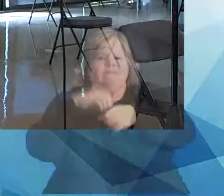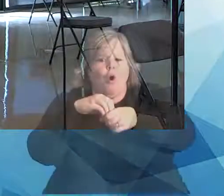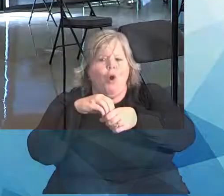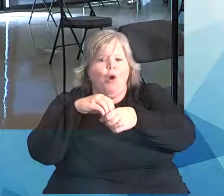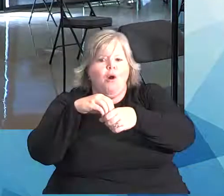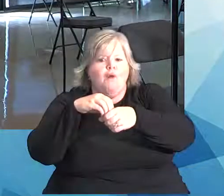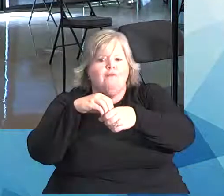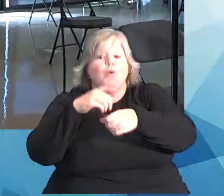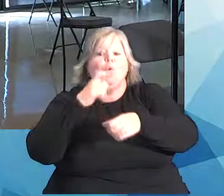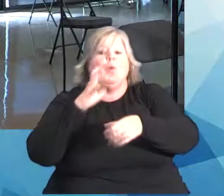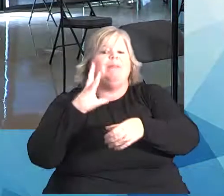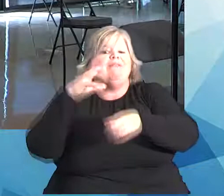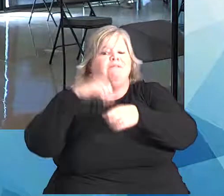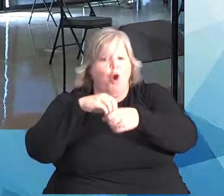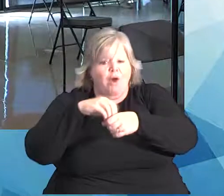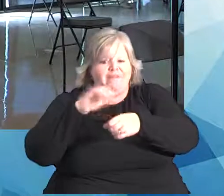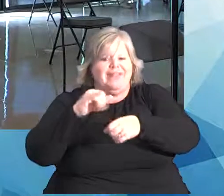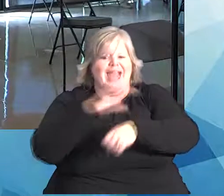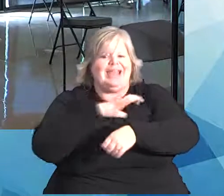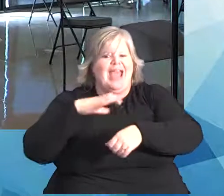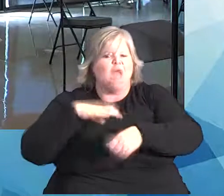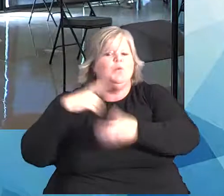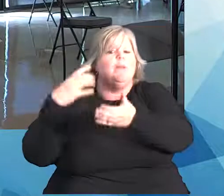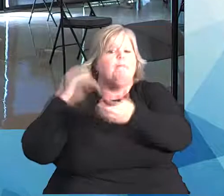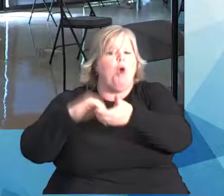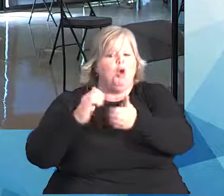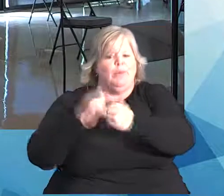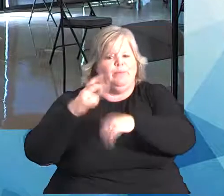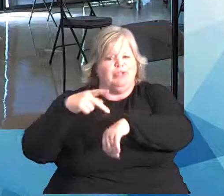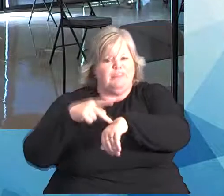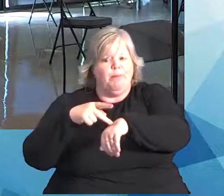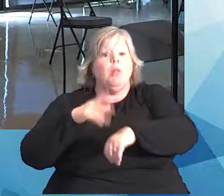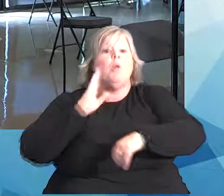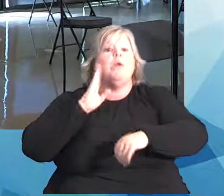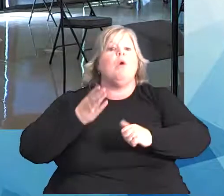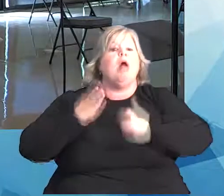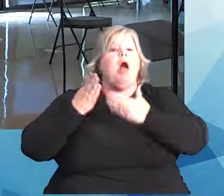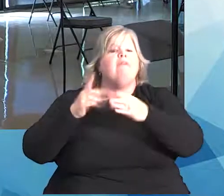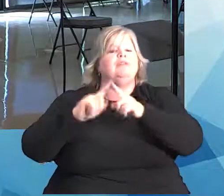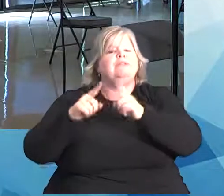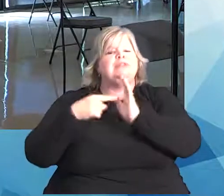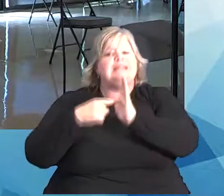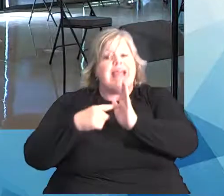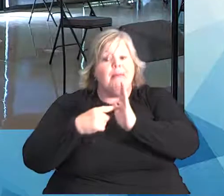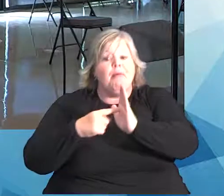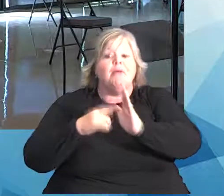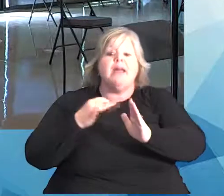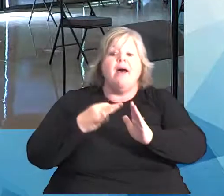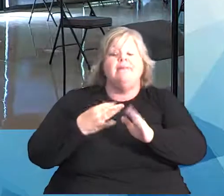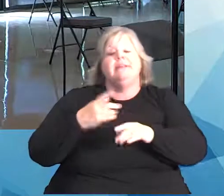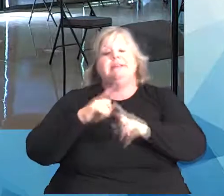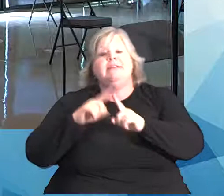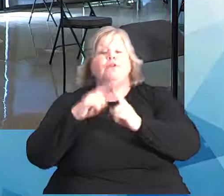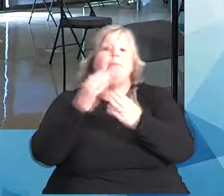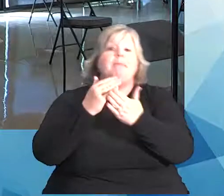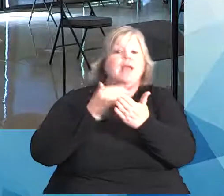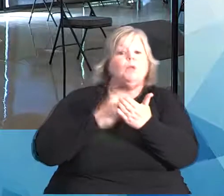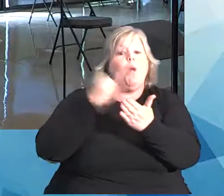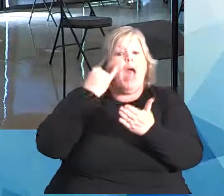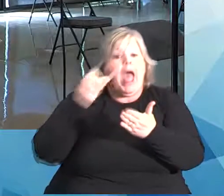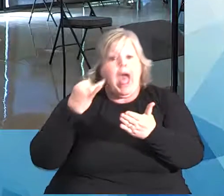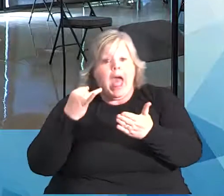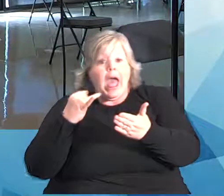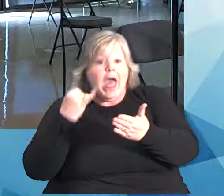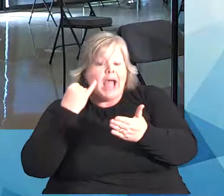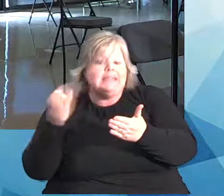do during that time is offer samples of new menu items, allow students and staff to have feedback on what they would